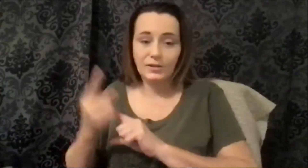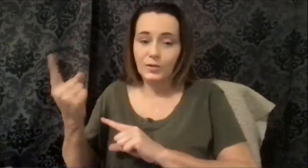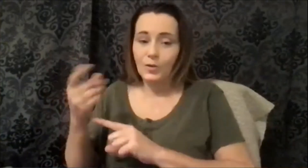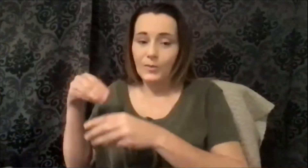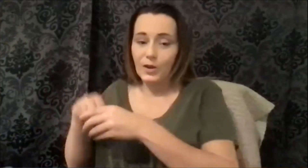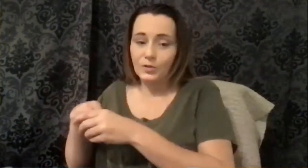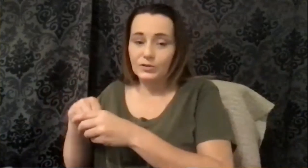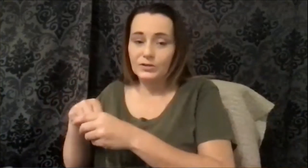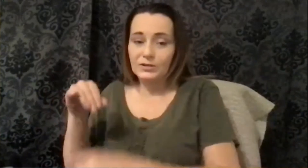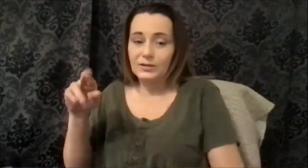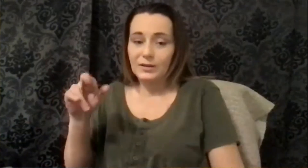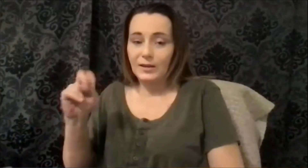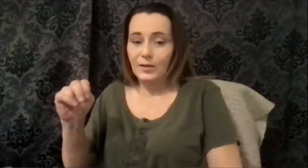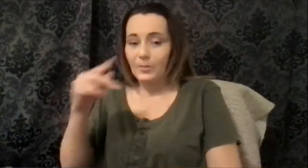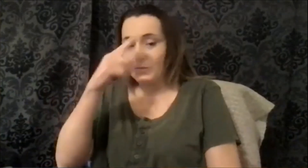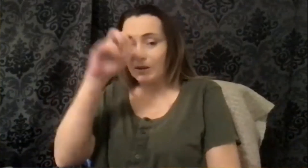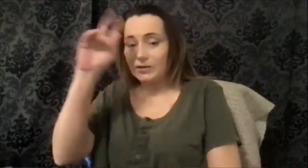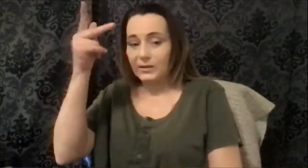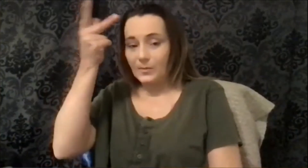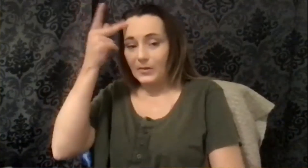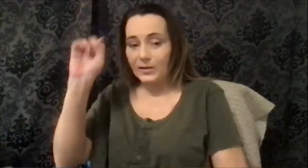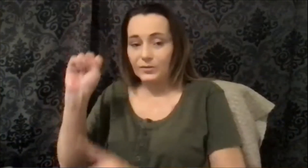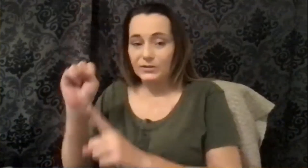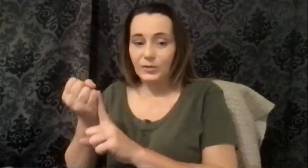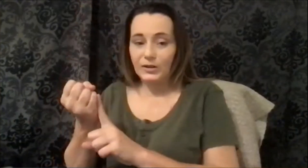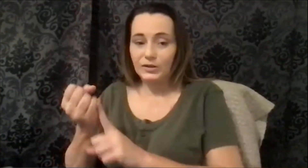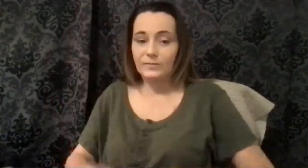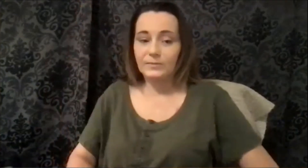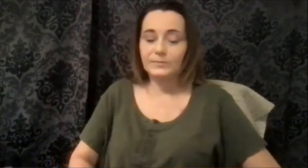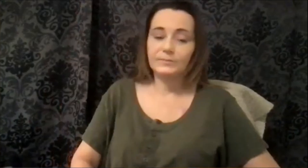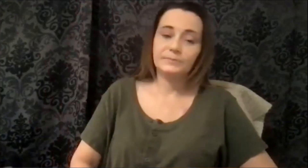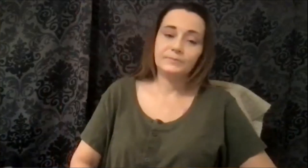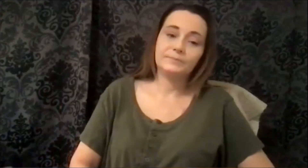Iran because of the political situation.